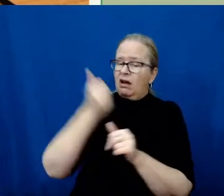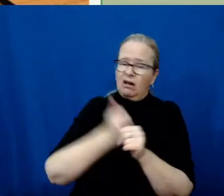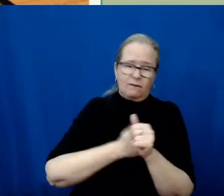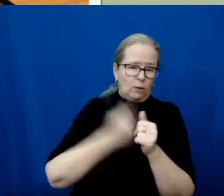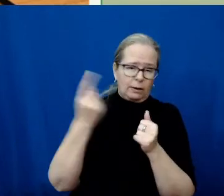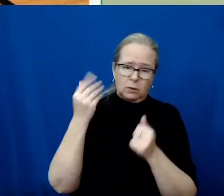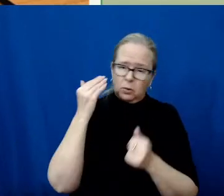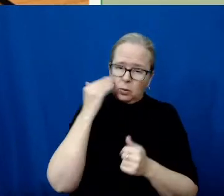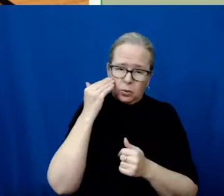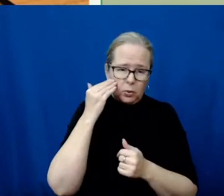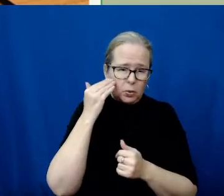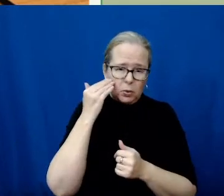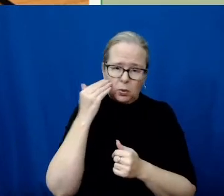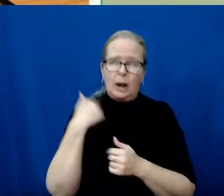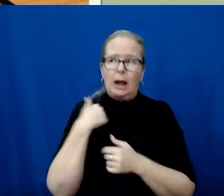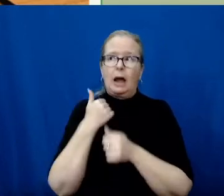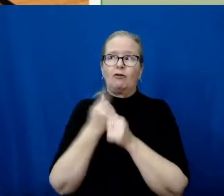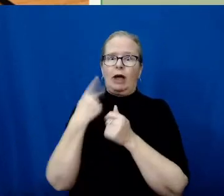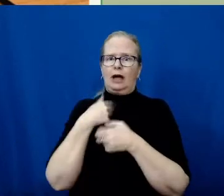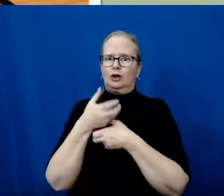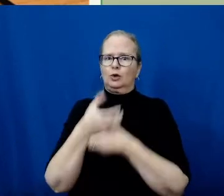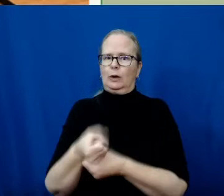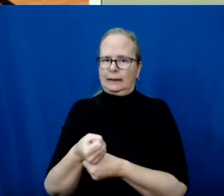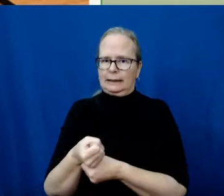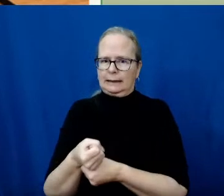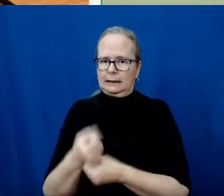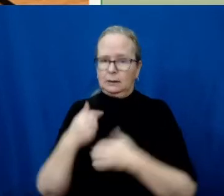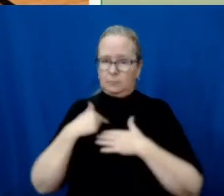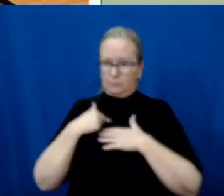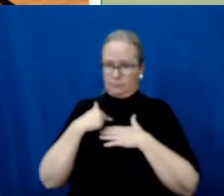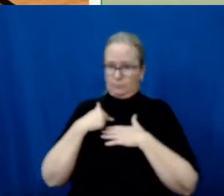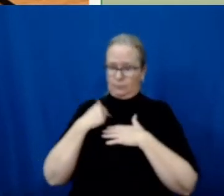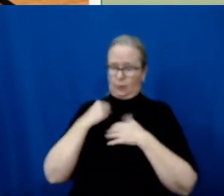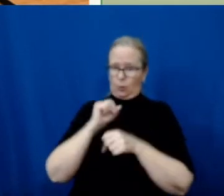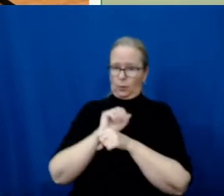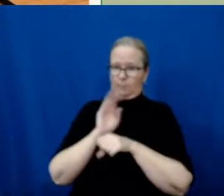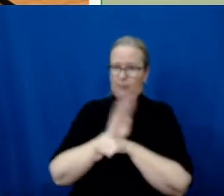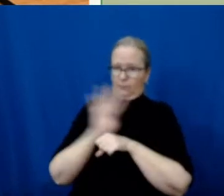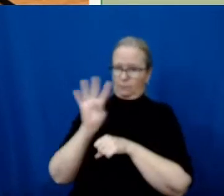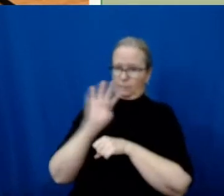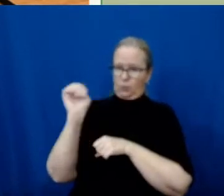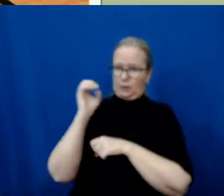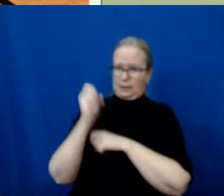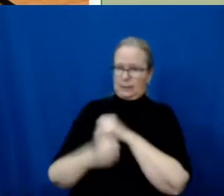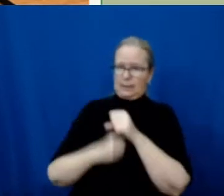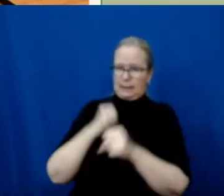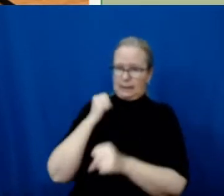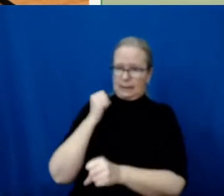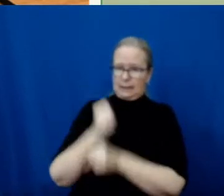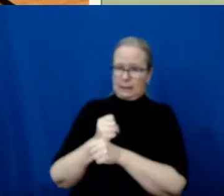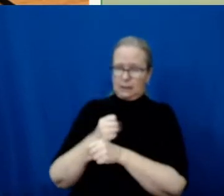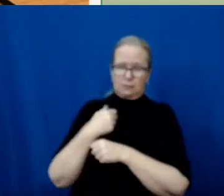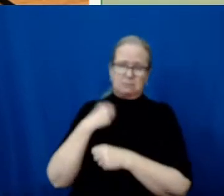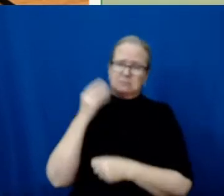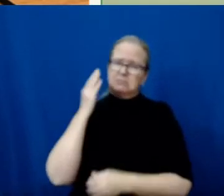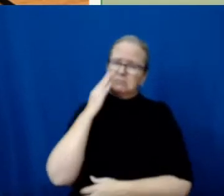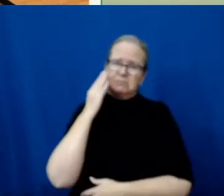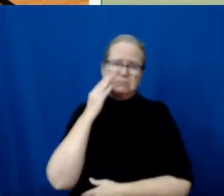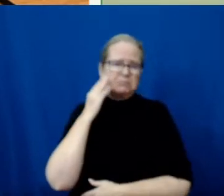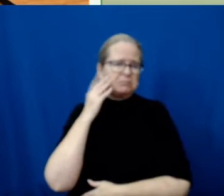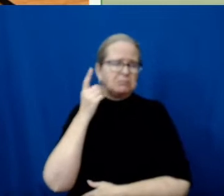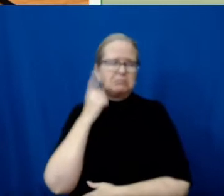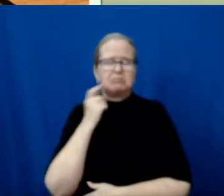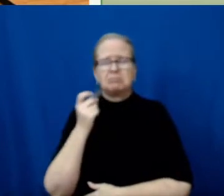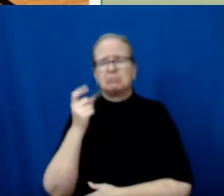about people that say things. And I am as cynical as the next engineer. And I got to tell you that when it comes to